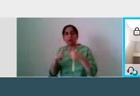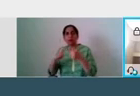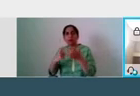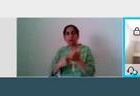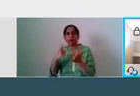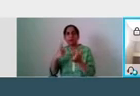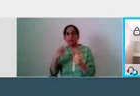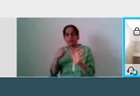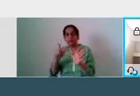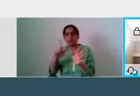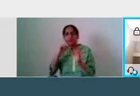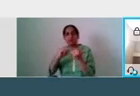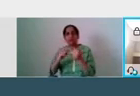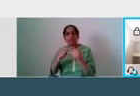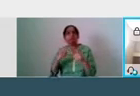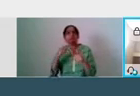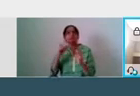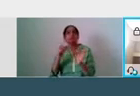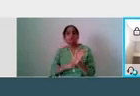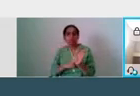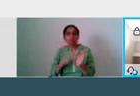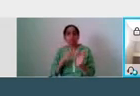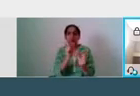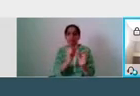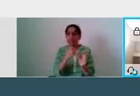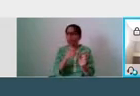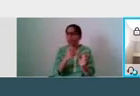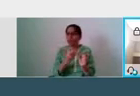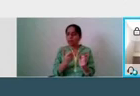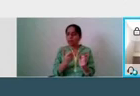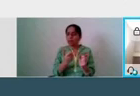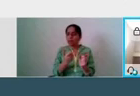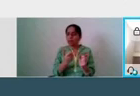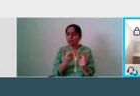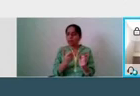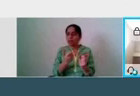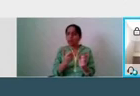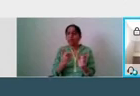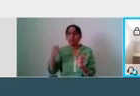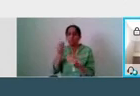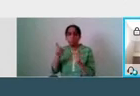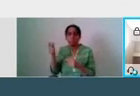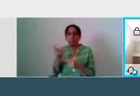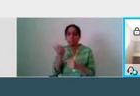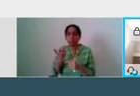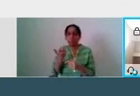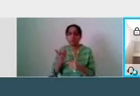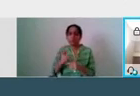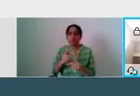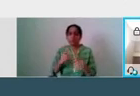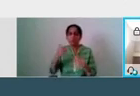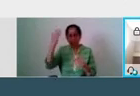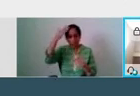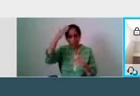knowing the whole thing that you have this broad division of left hemisphere and right hemisphere of your uh brain